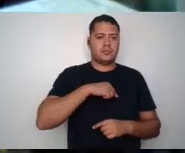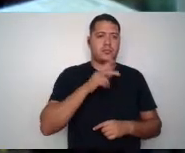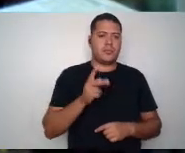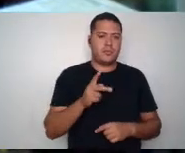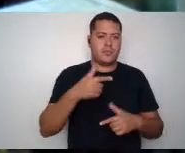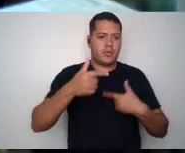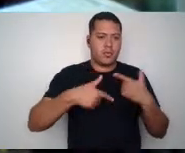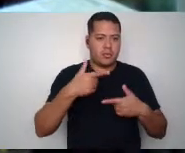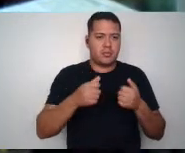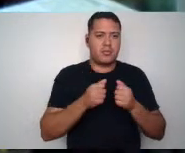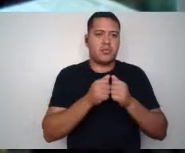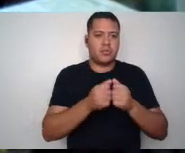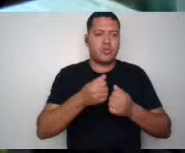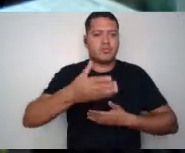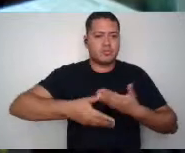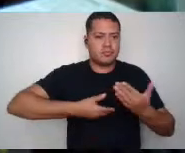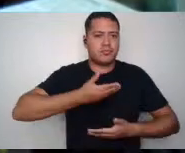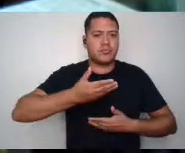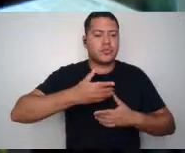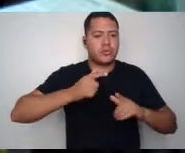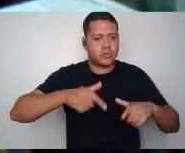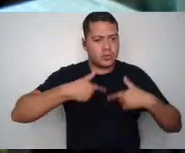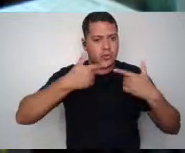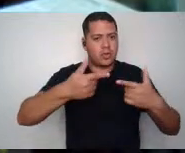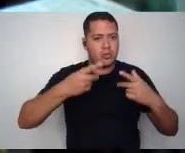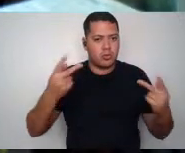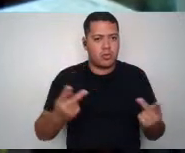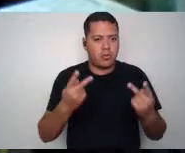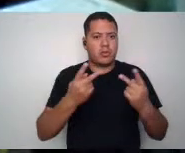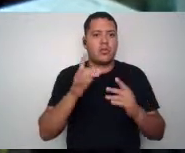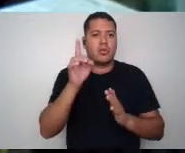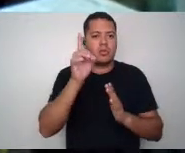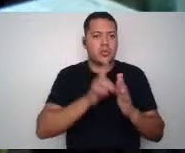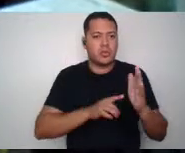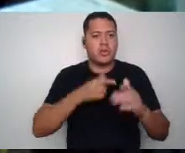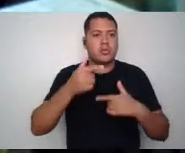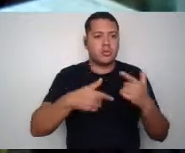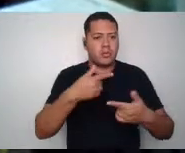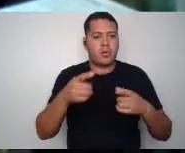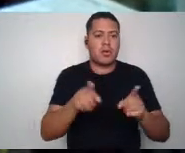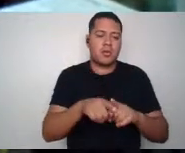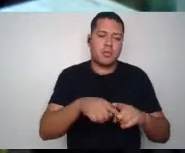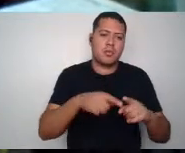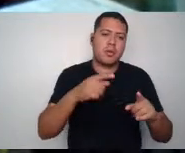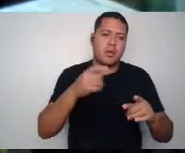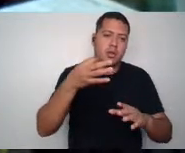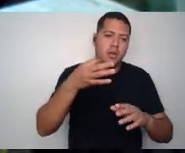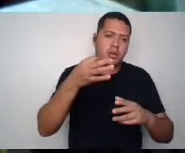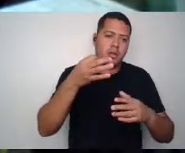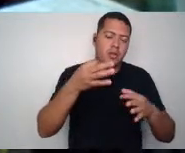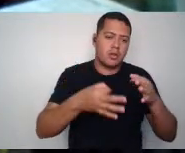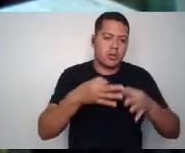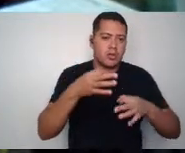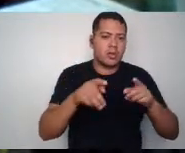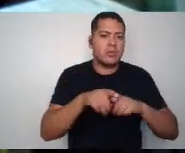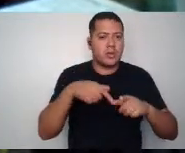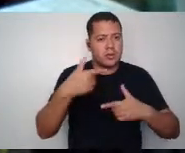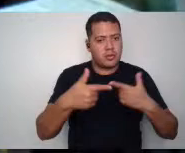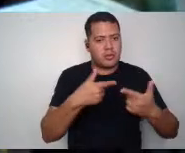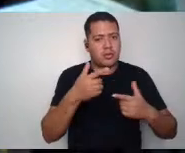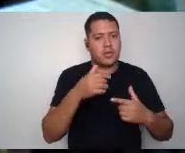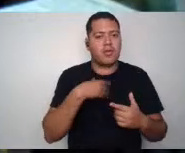have always been partners on this fight to provide value to